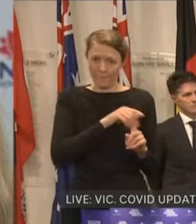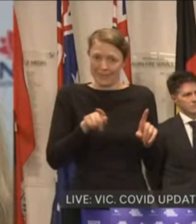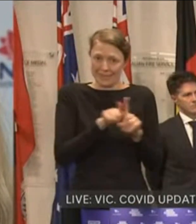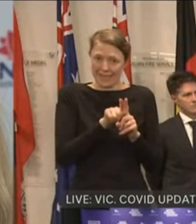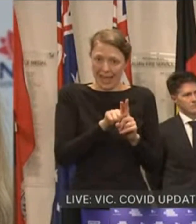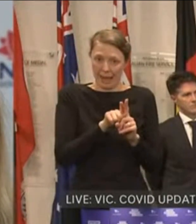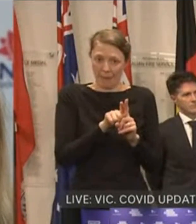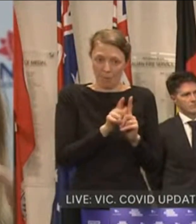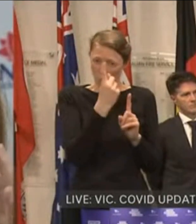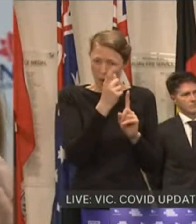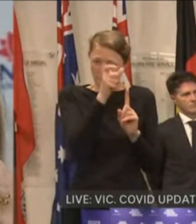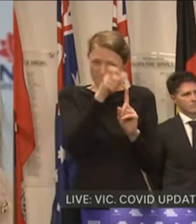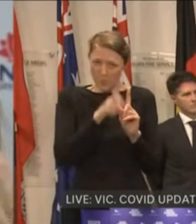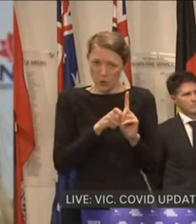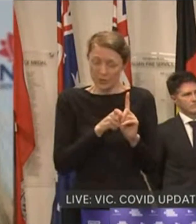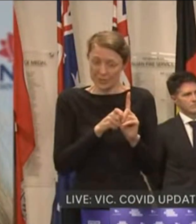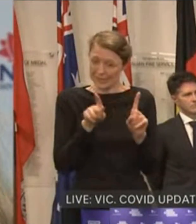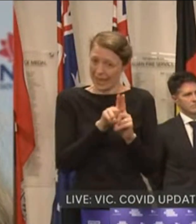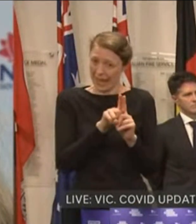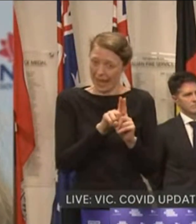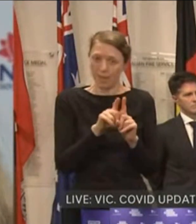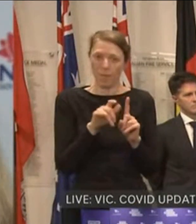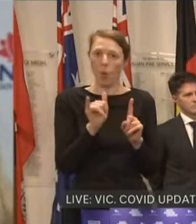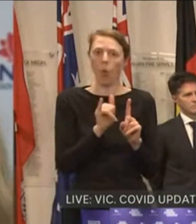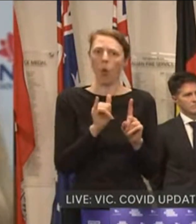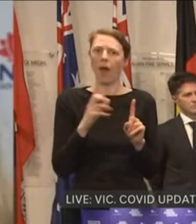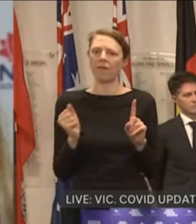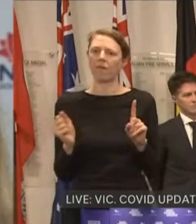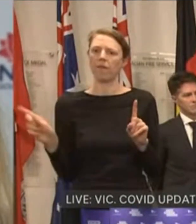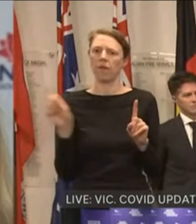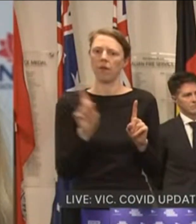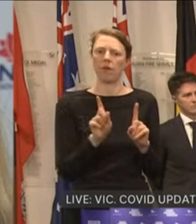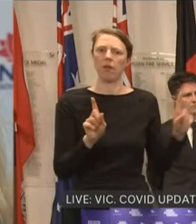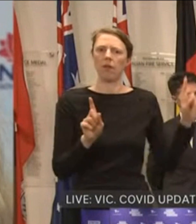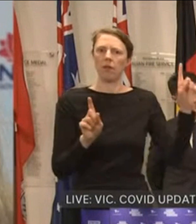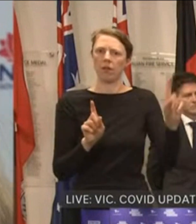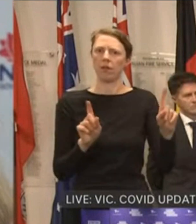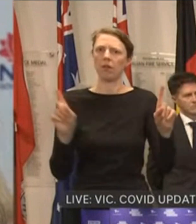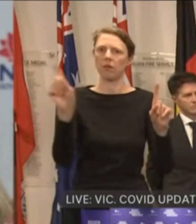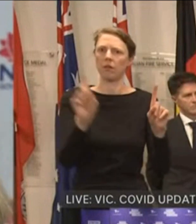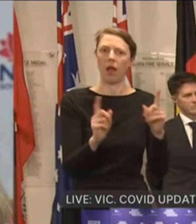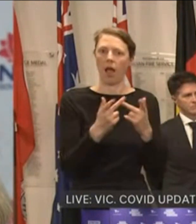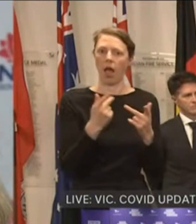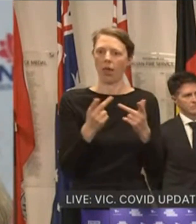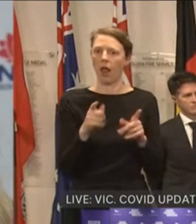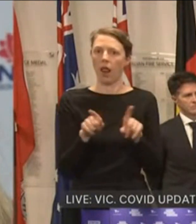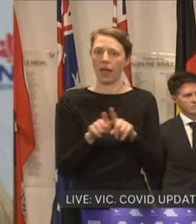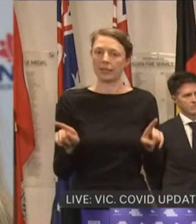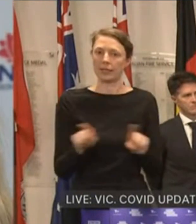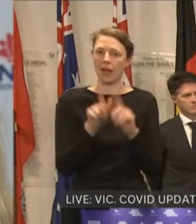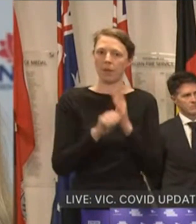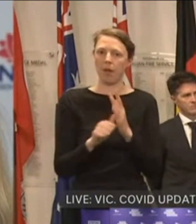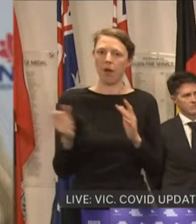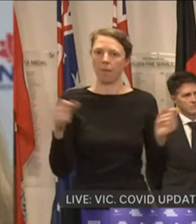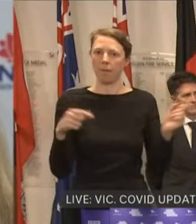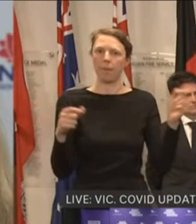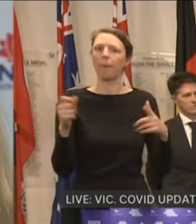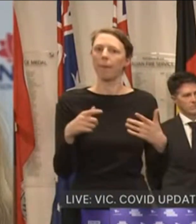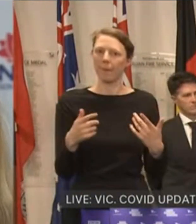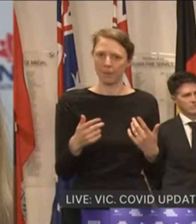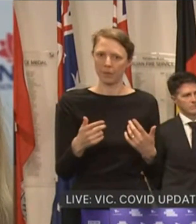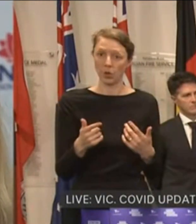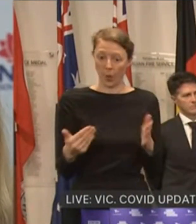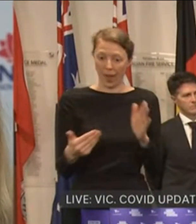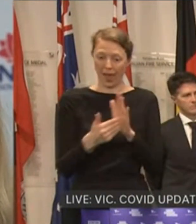introduction, or is that some locally acquired remnant virus that's been circulating in the community? So for us,